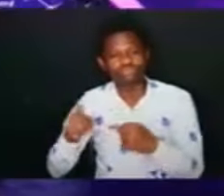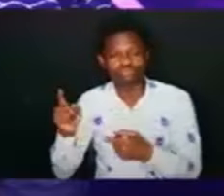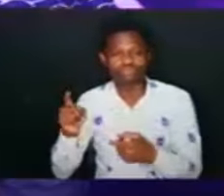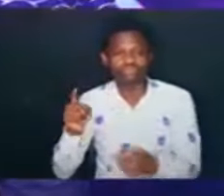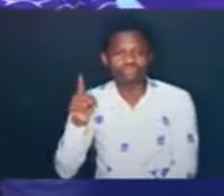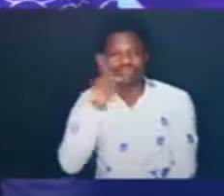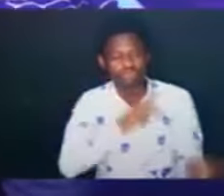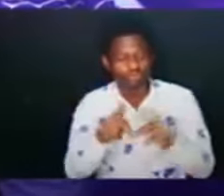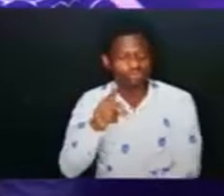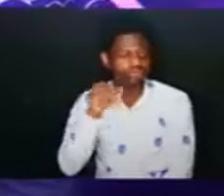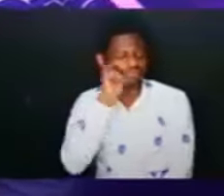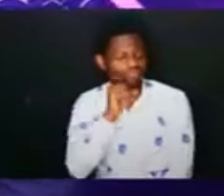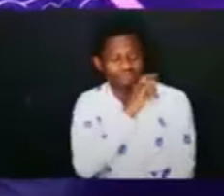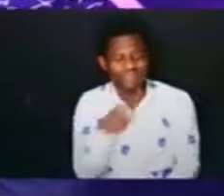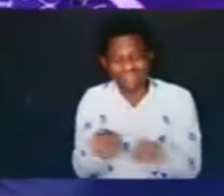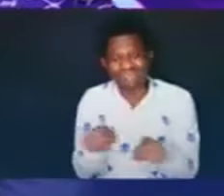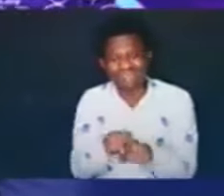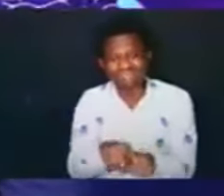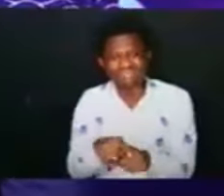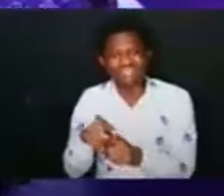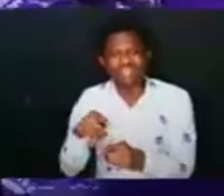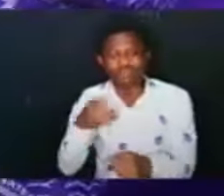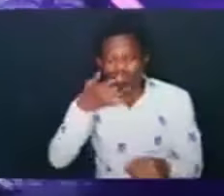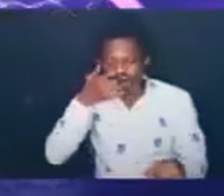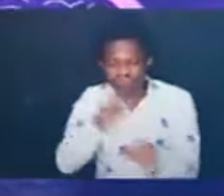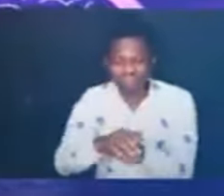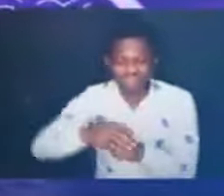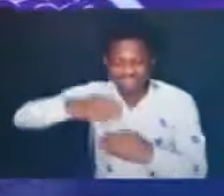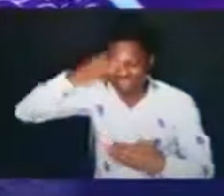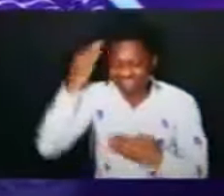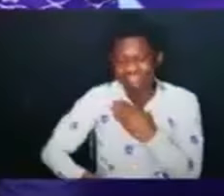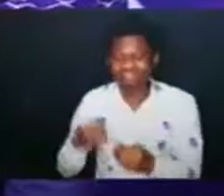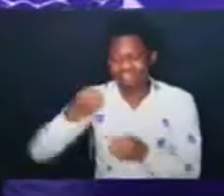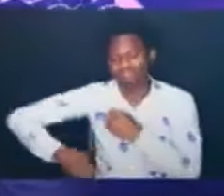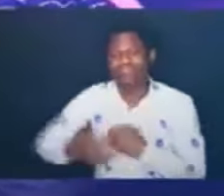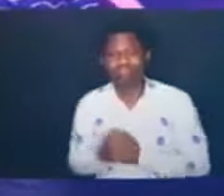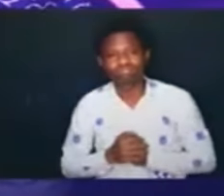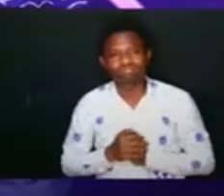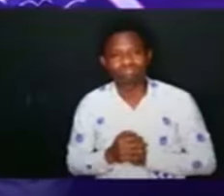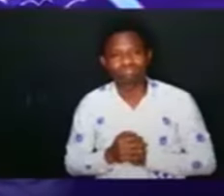Odyssey what my Jacob said as shedye na Odima Israel said da apamono.